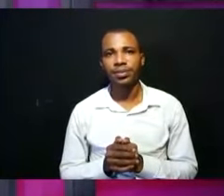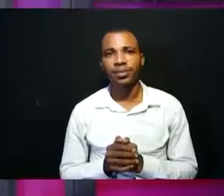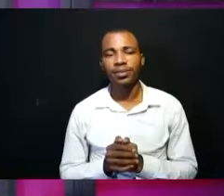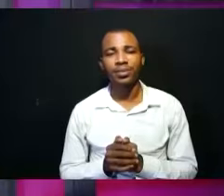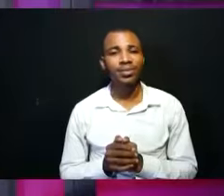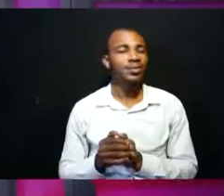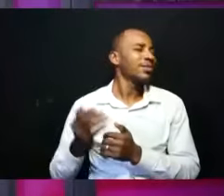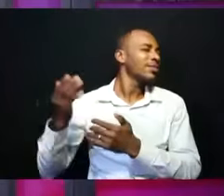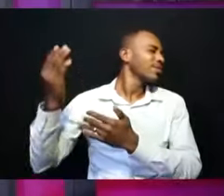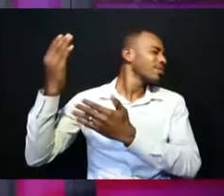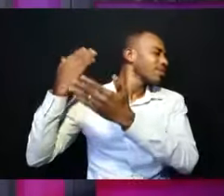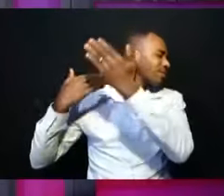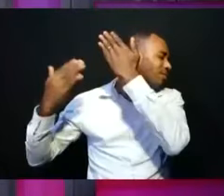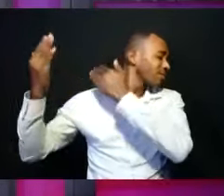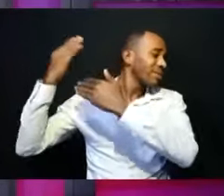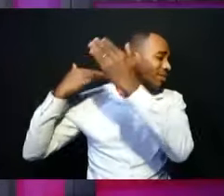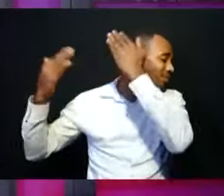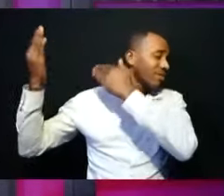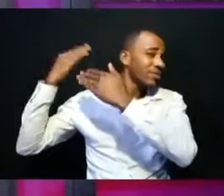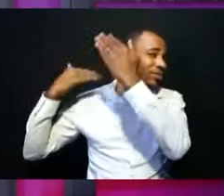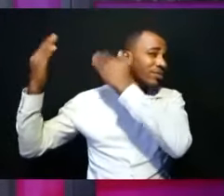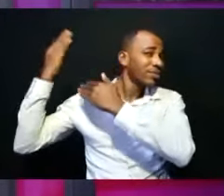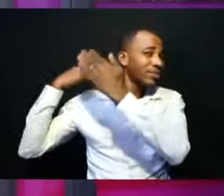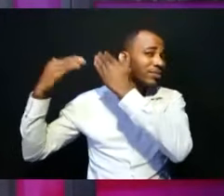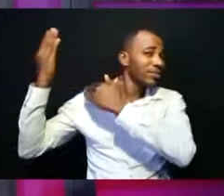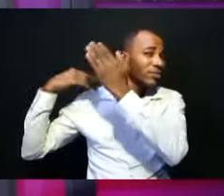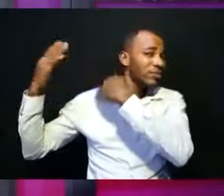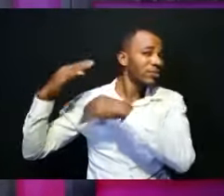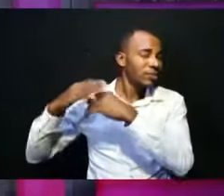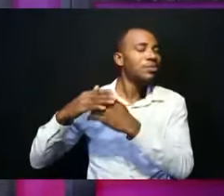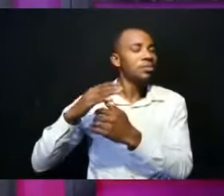Many years ago, I was asked to preach